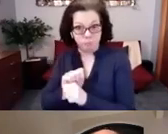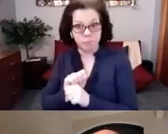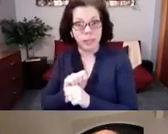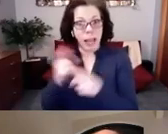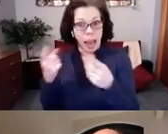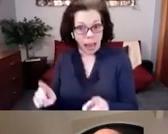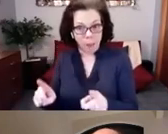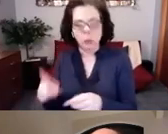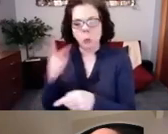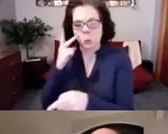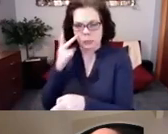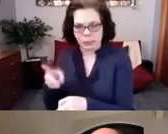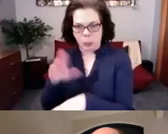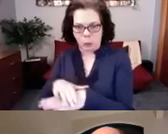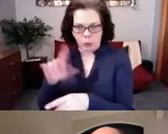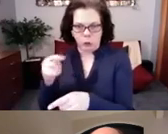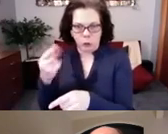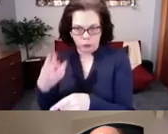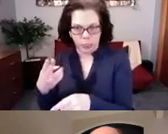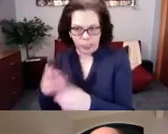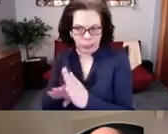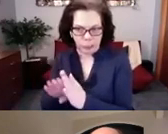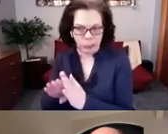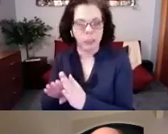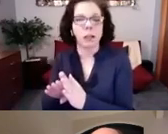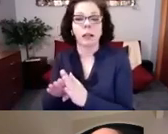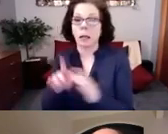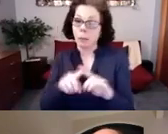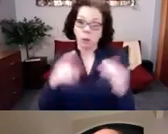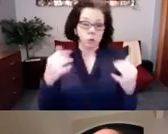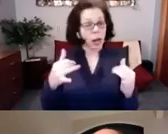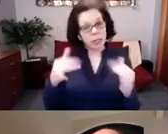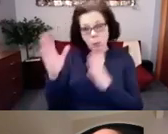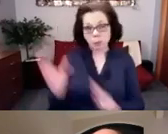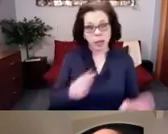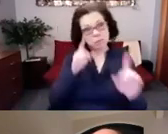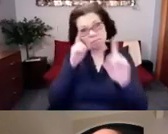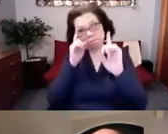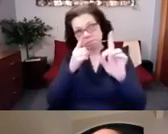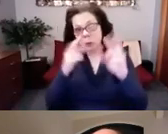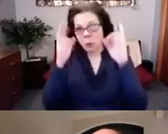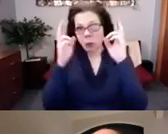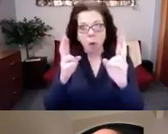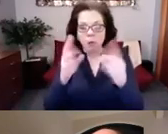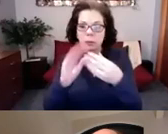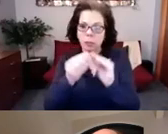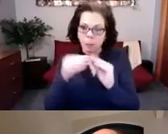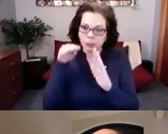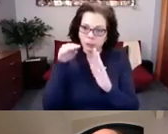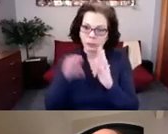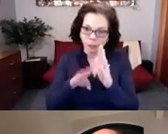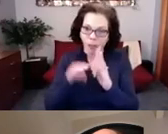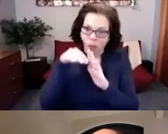data release. So we're going to be looking forward to that. We are on track for that February 1, and we're hopeful that the data continues to trend in that